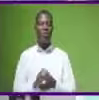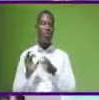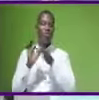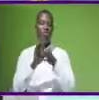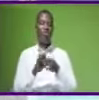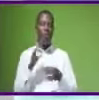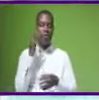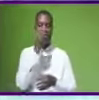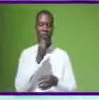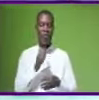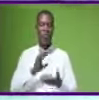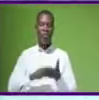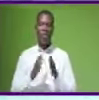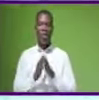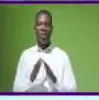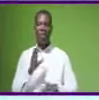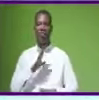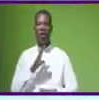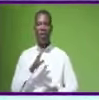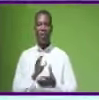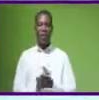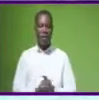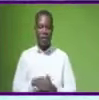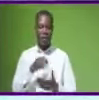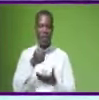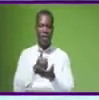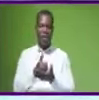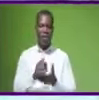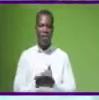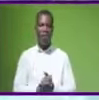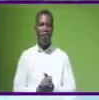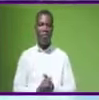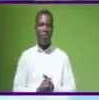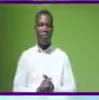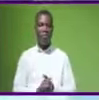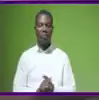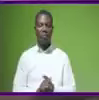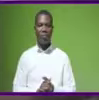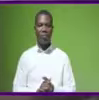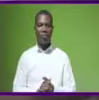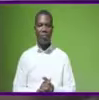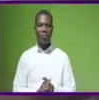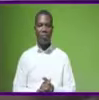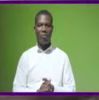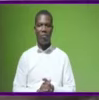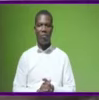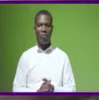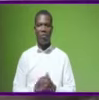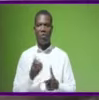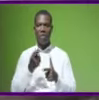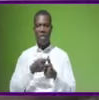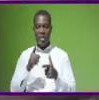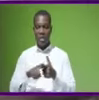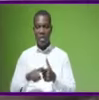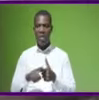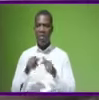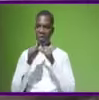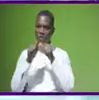fair. Yes. Amen. Amen. I dear chain won't go so.